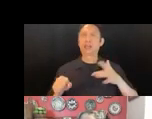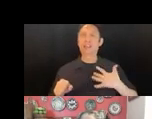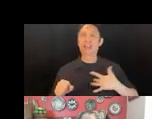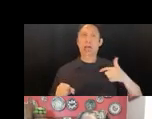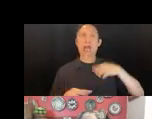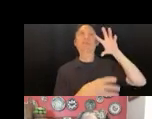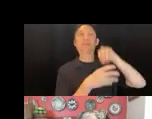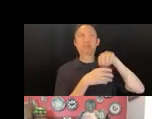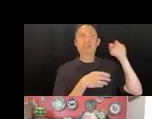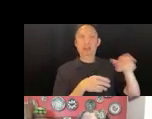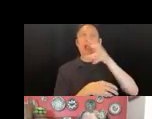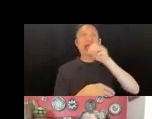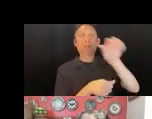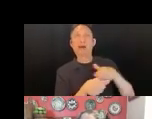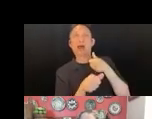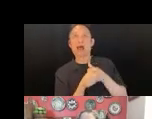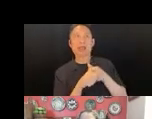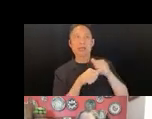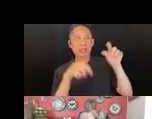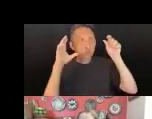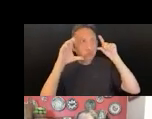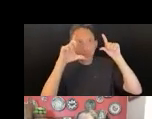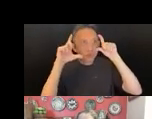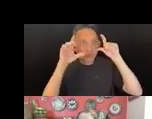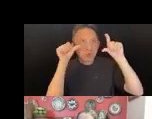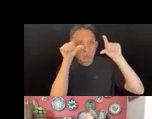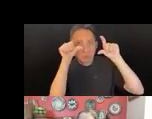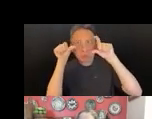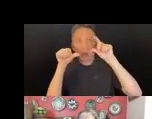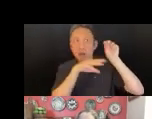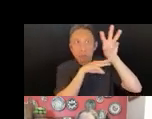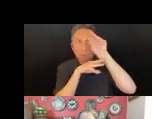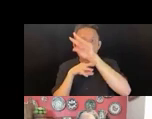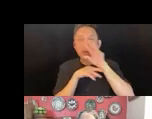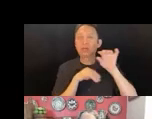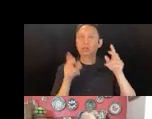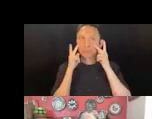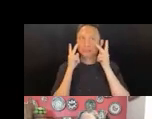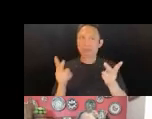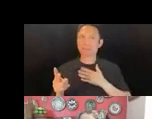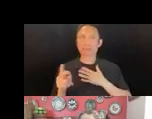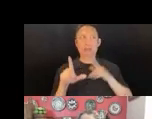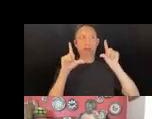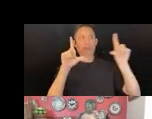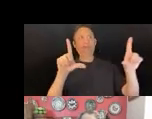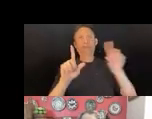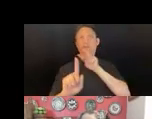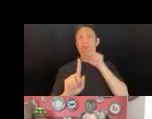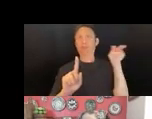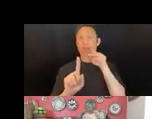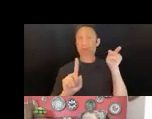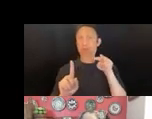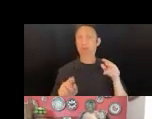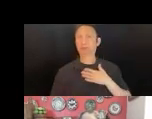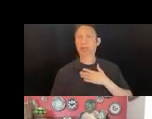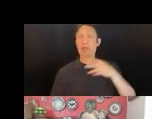from behind the camera because of the perspective and the point of view and the very much the fact that the art is kind